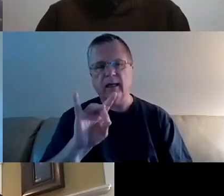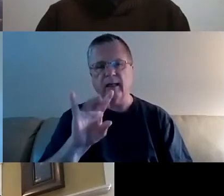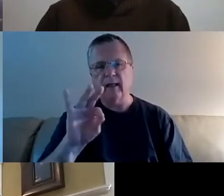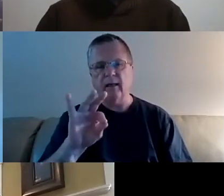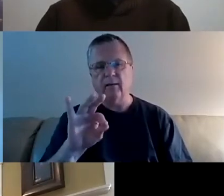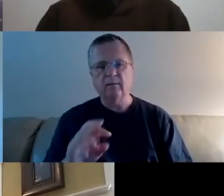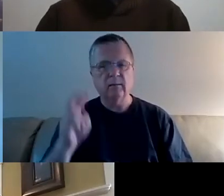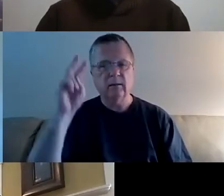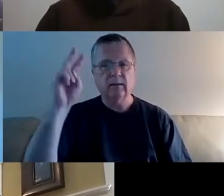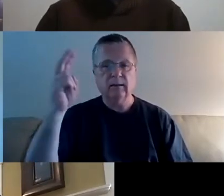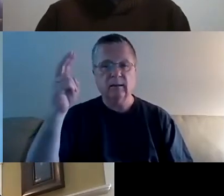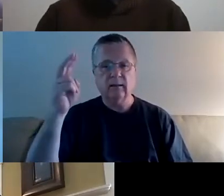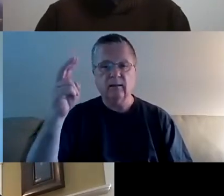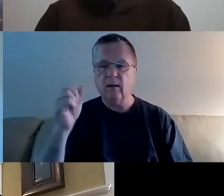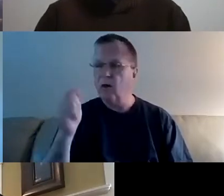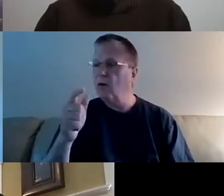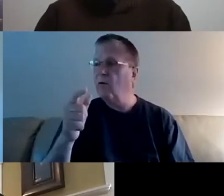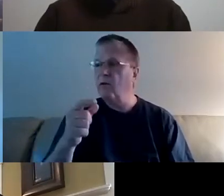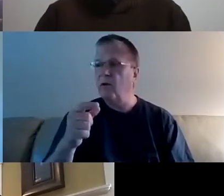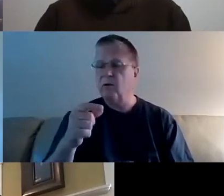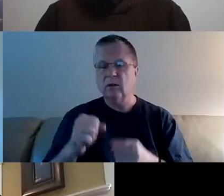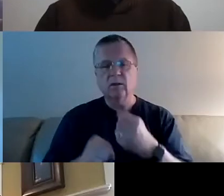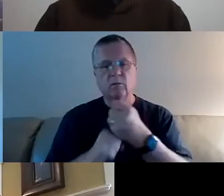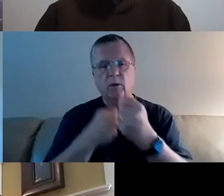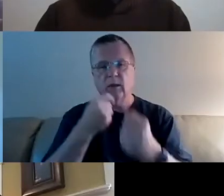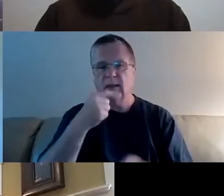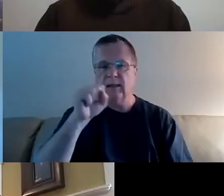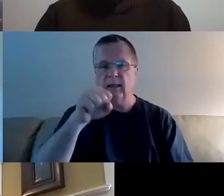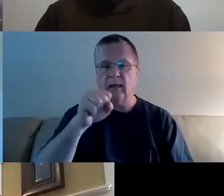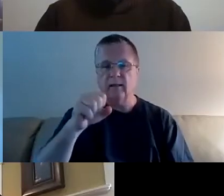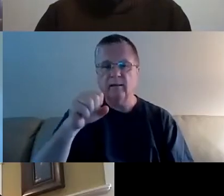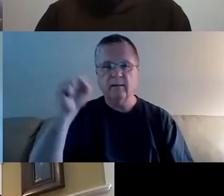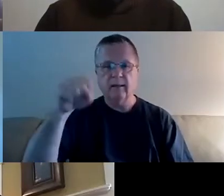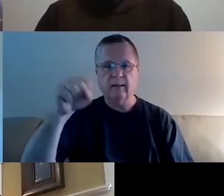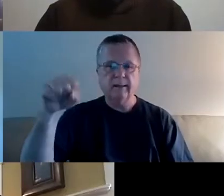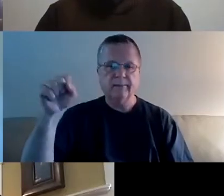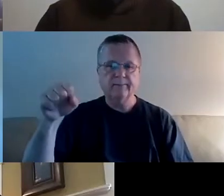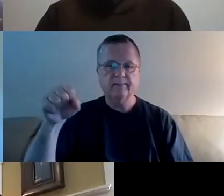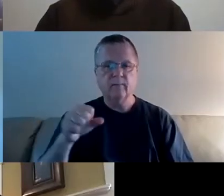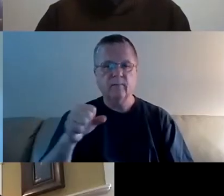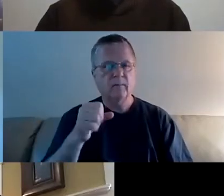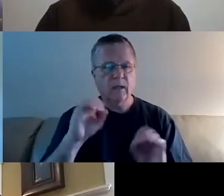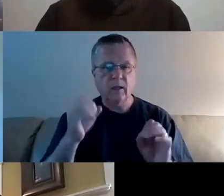Second. All those in favor signify by saying aye. Aye. Who's nay?